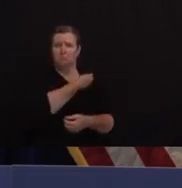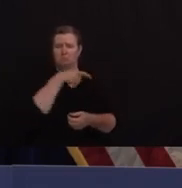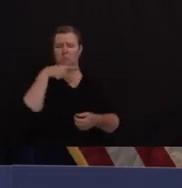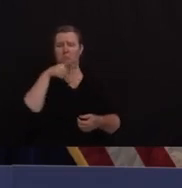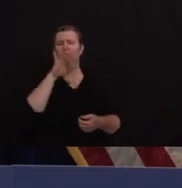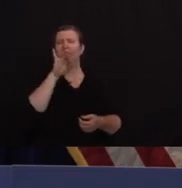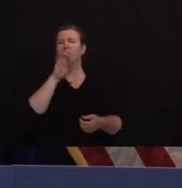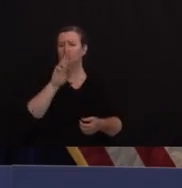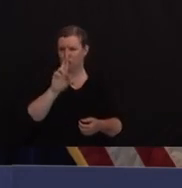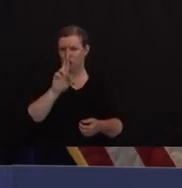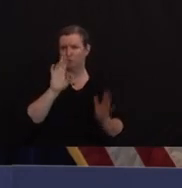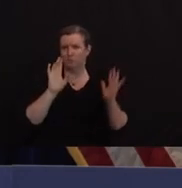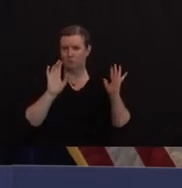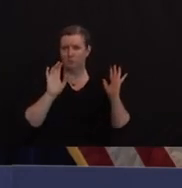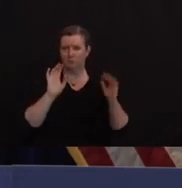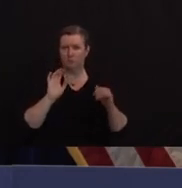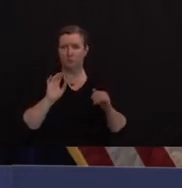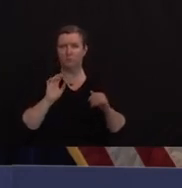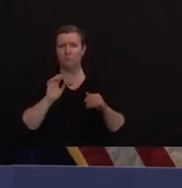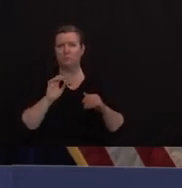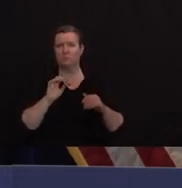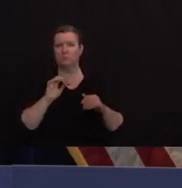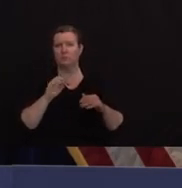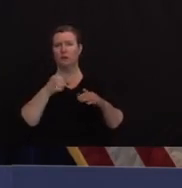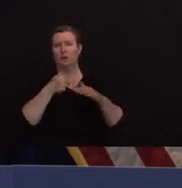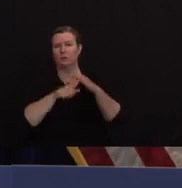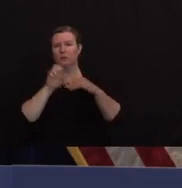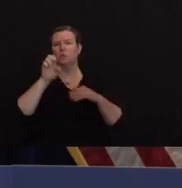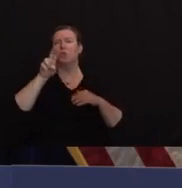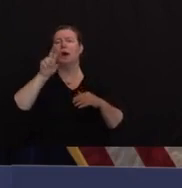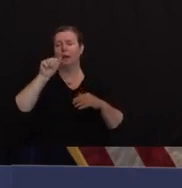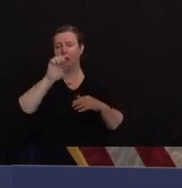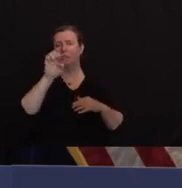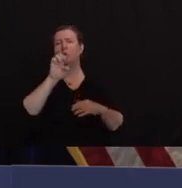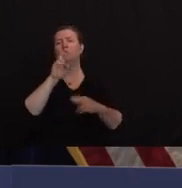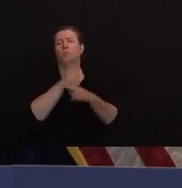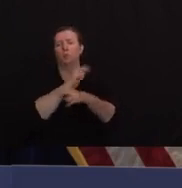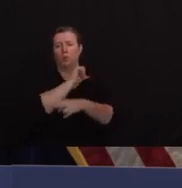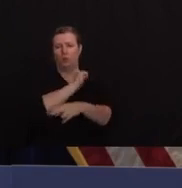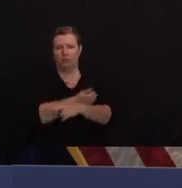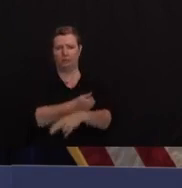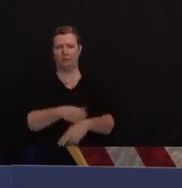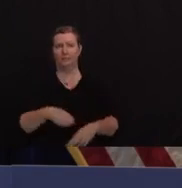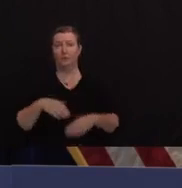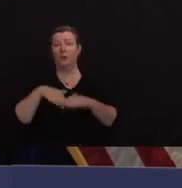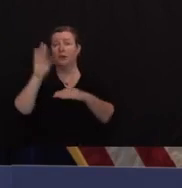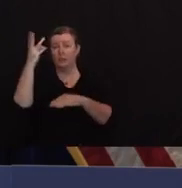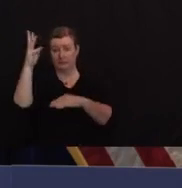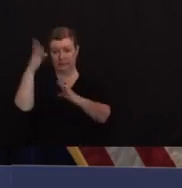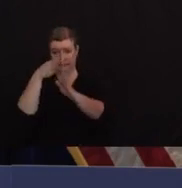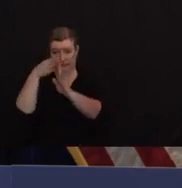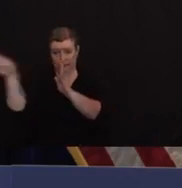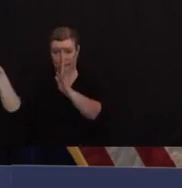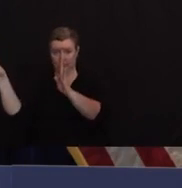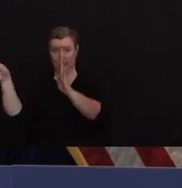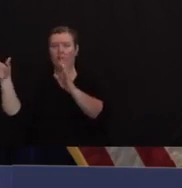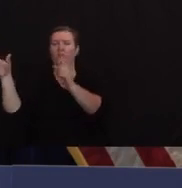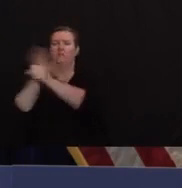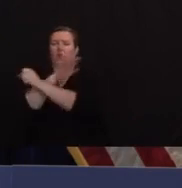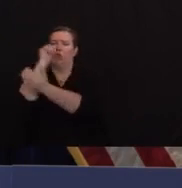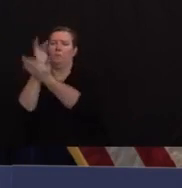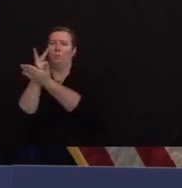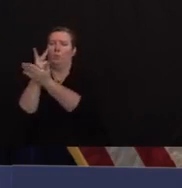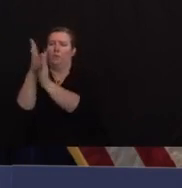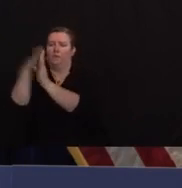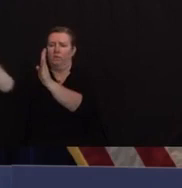over 16 fully vaccinated. Full approval, I mean. But they are both the